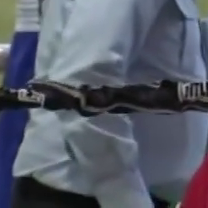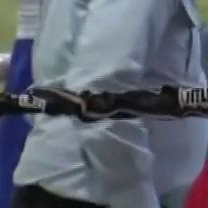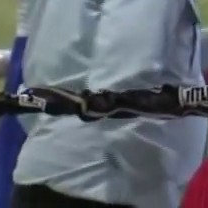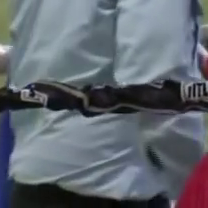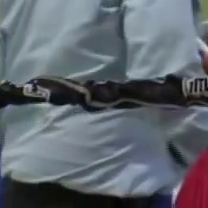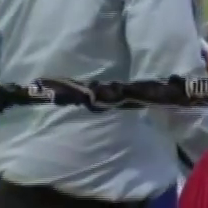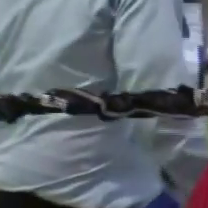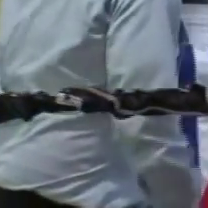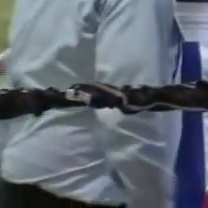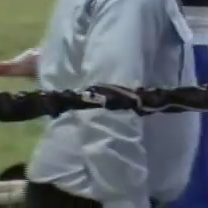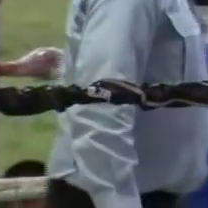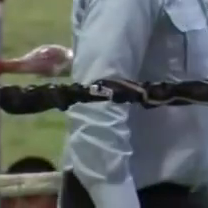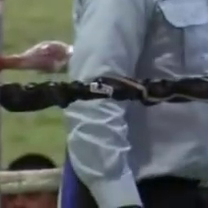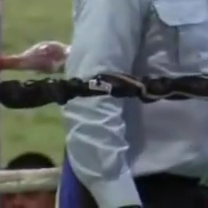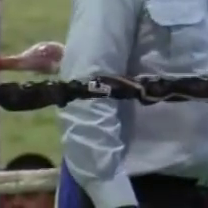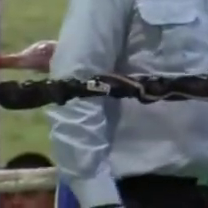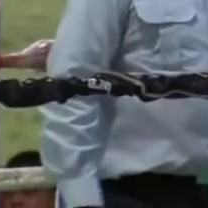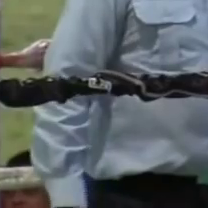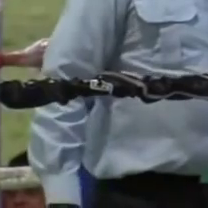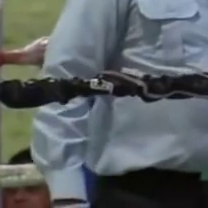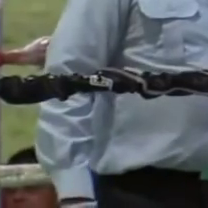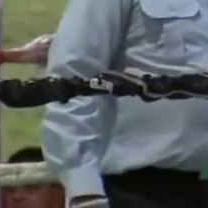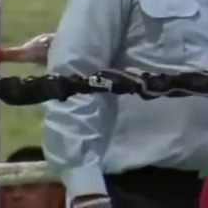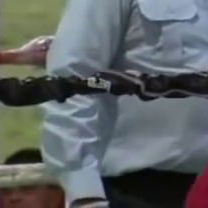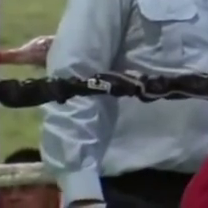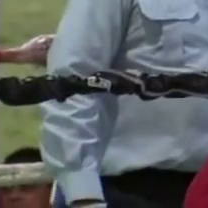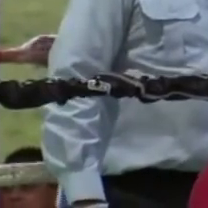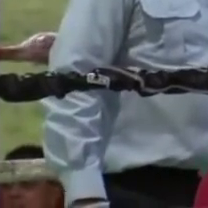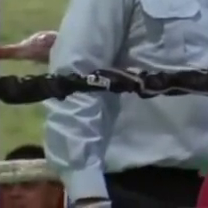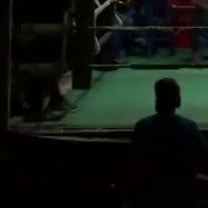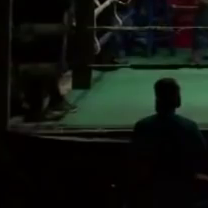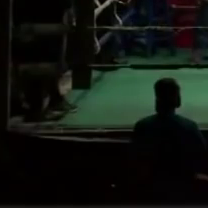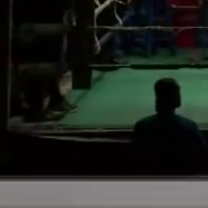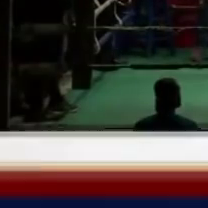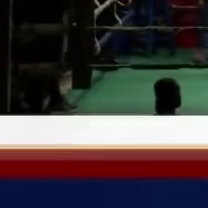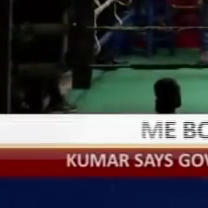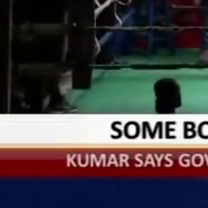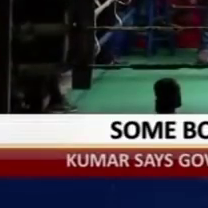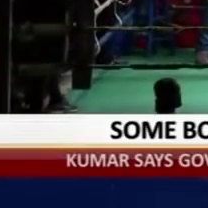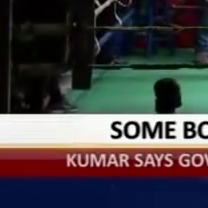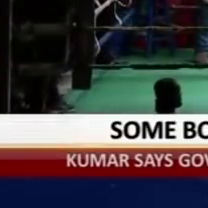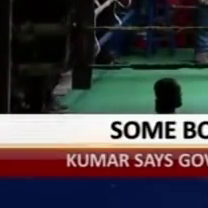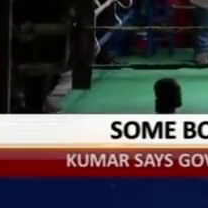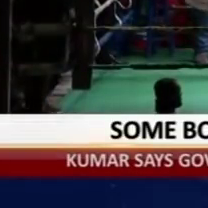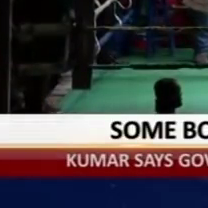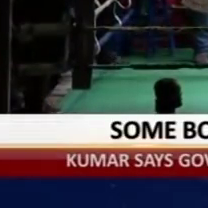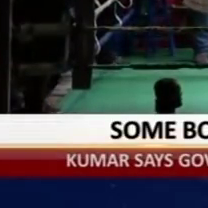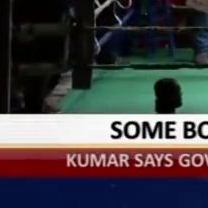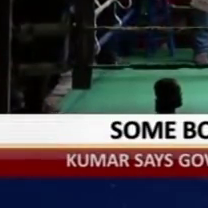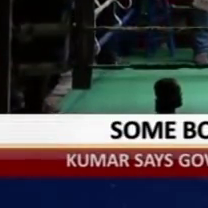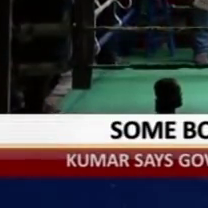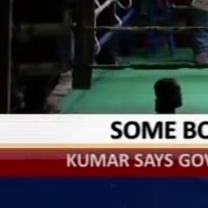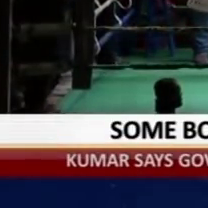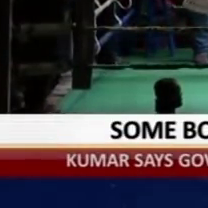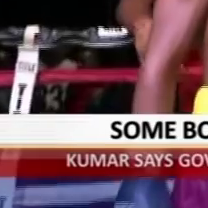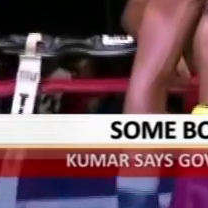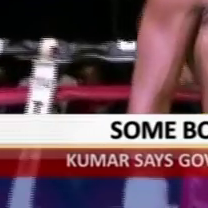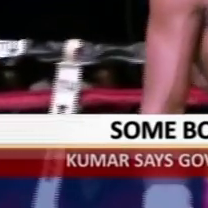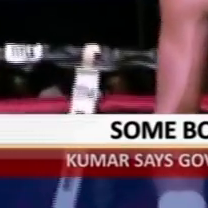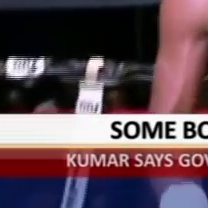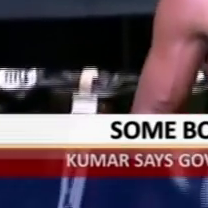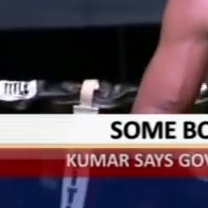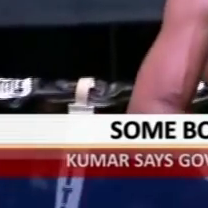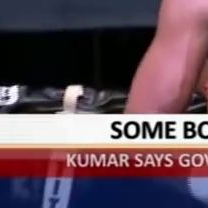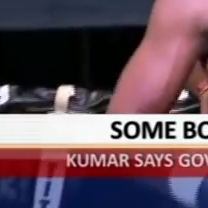a sport that used to be quite dominant back in those days. Bala says some board members of the Fiji Boxing Commission are